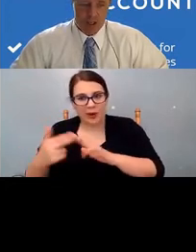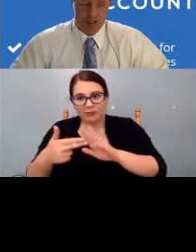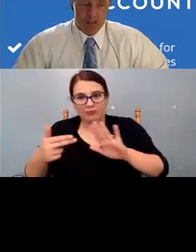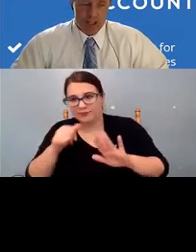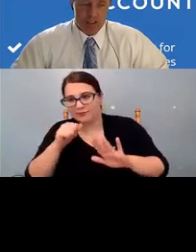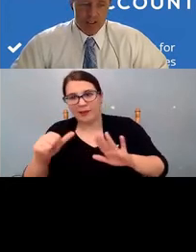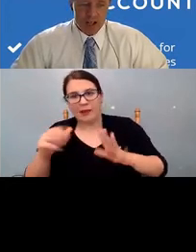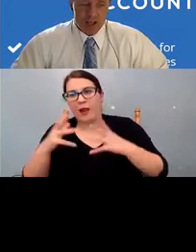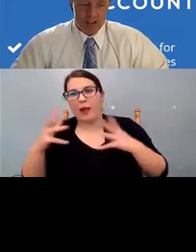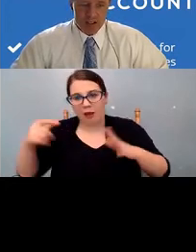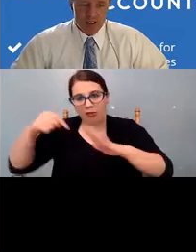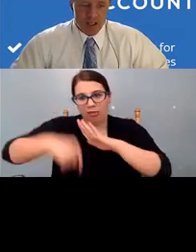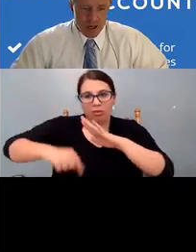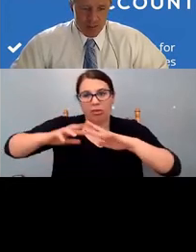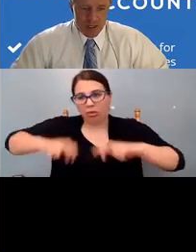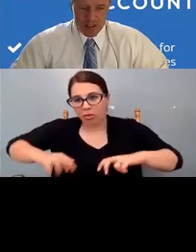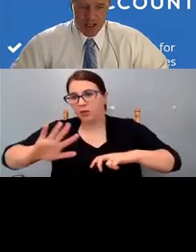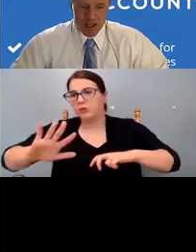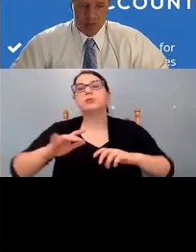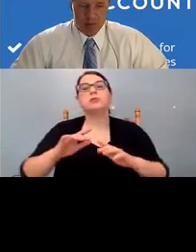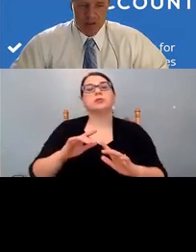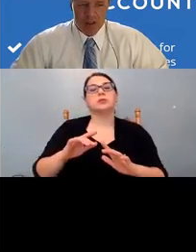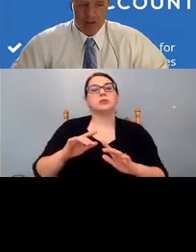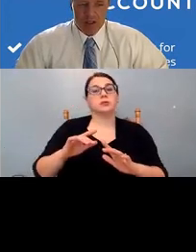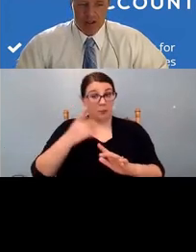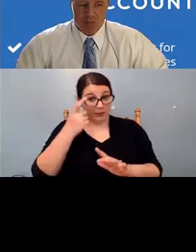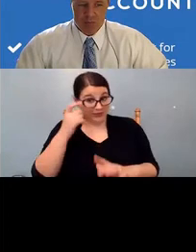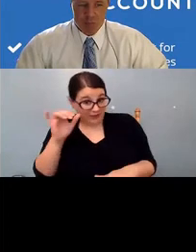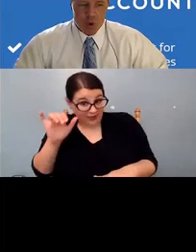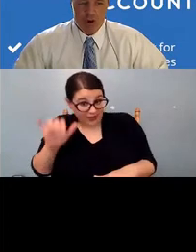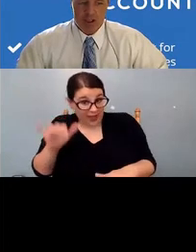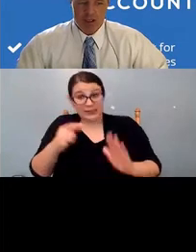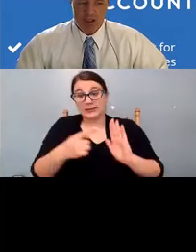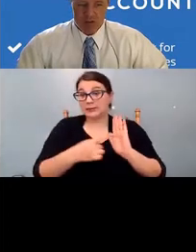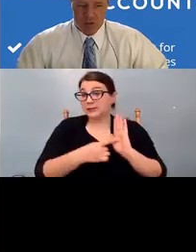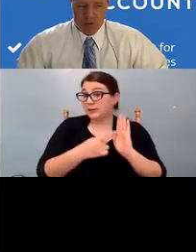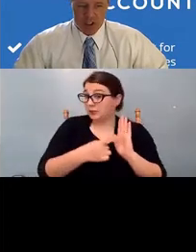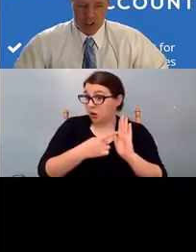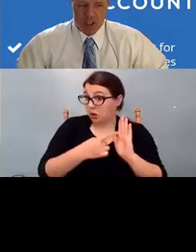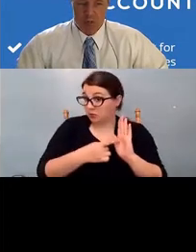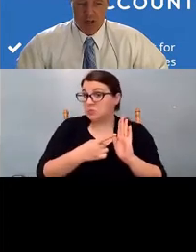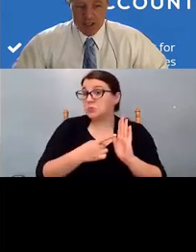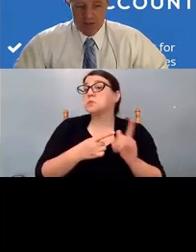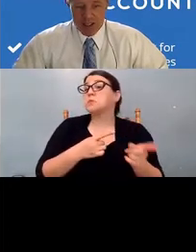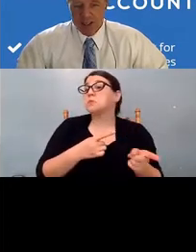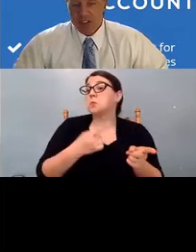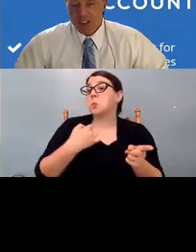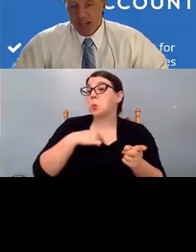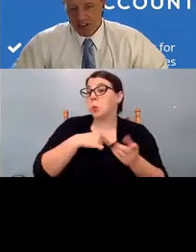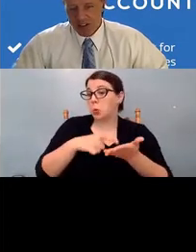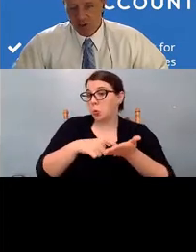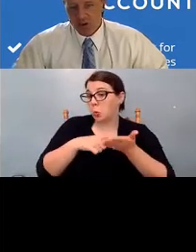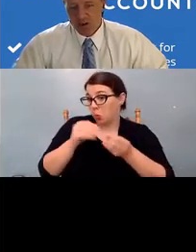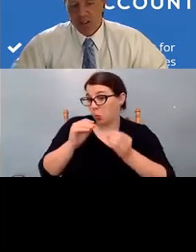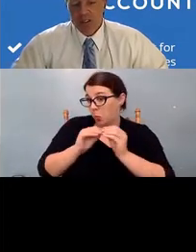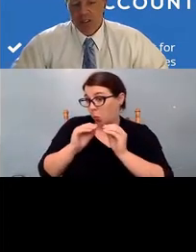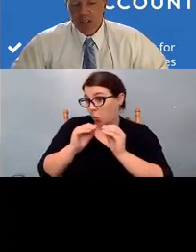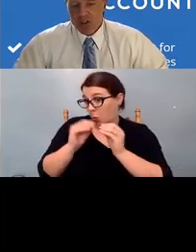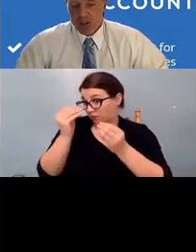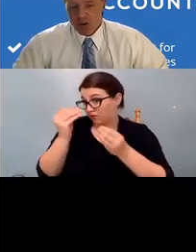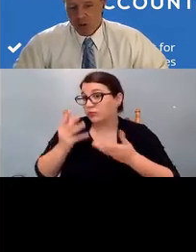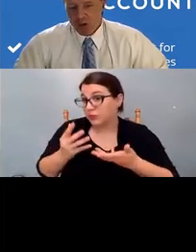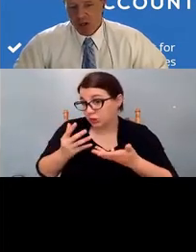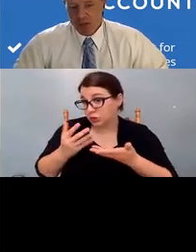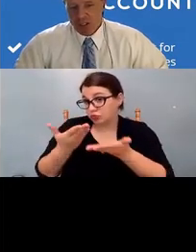So because of that, it's not uncommon at times that more information to help identify them is asked for.